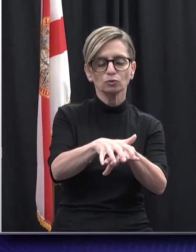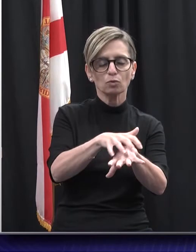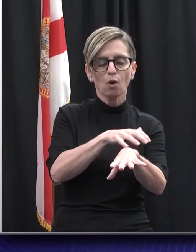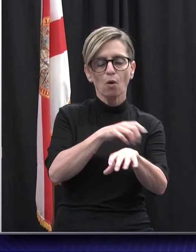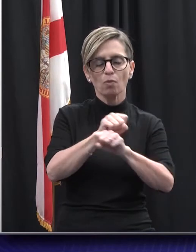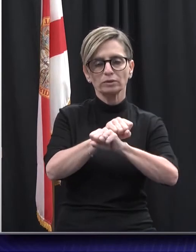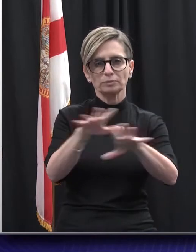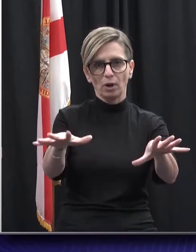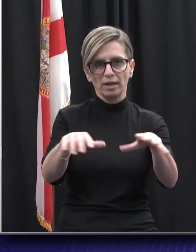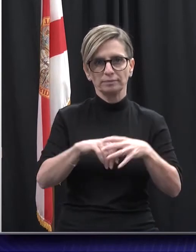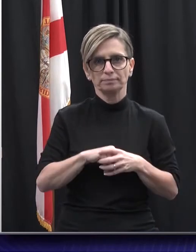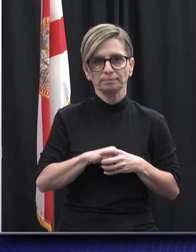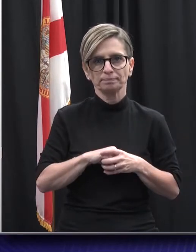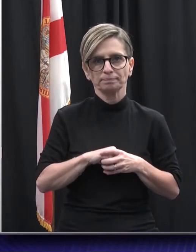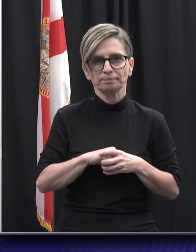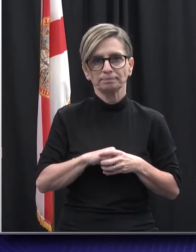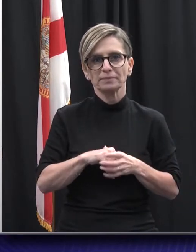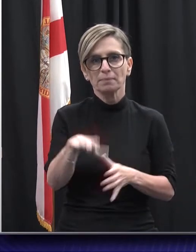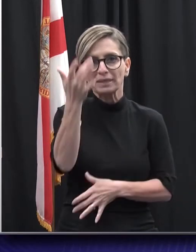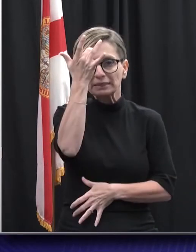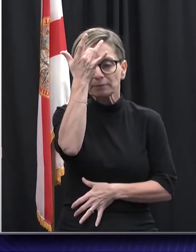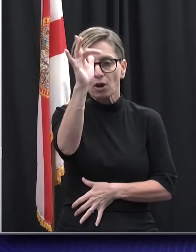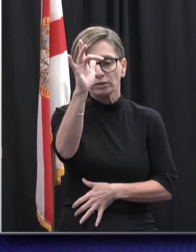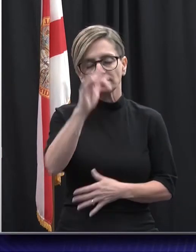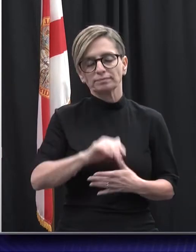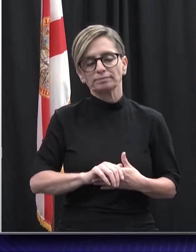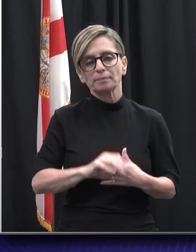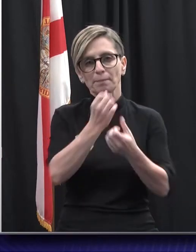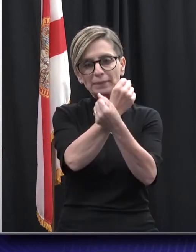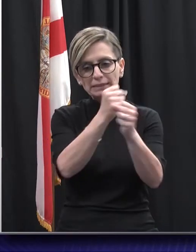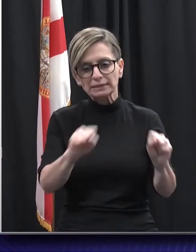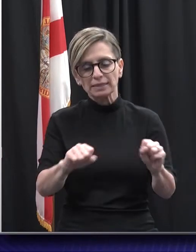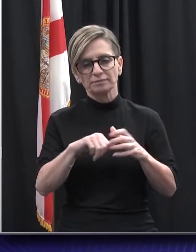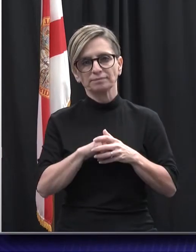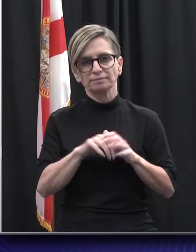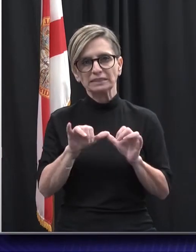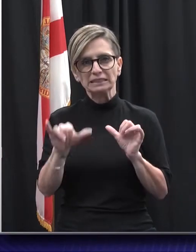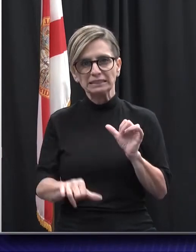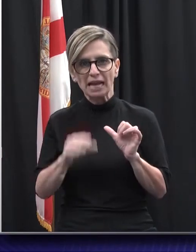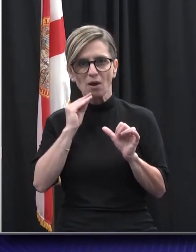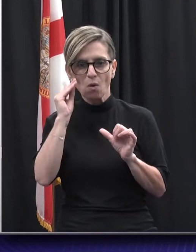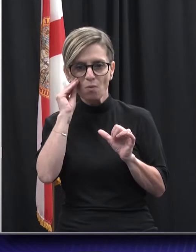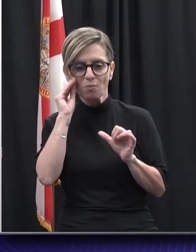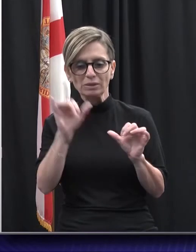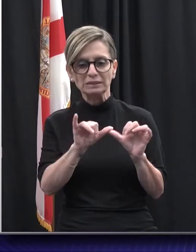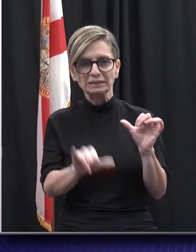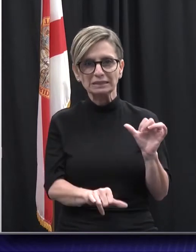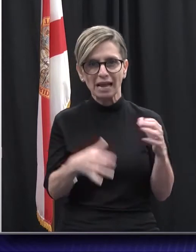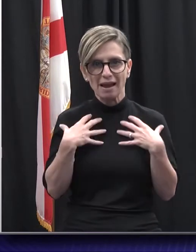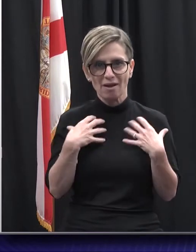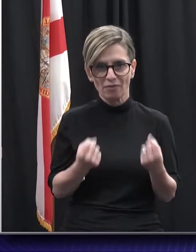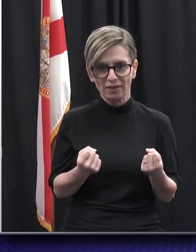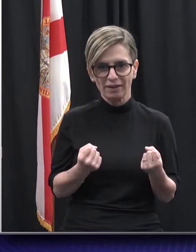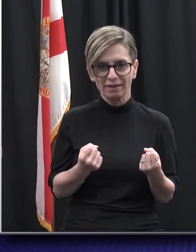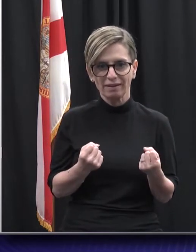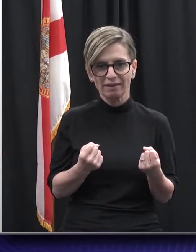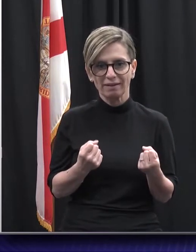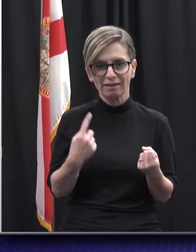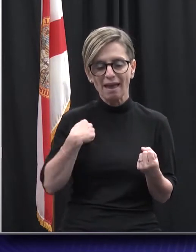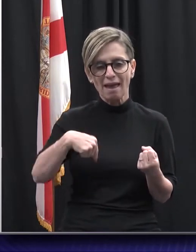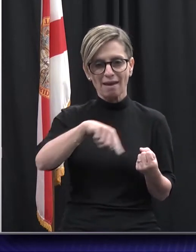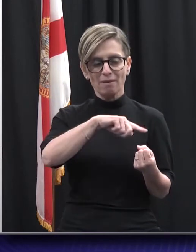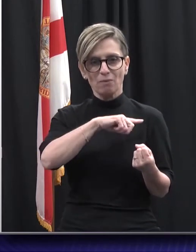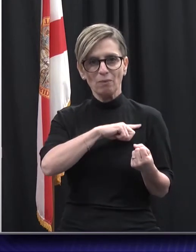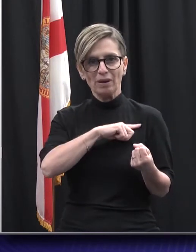virus. Be smart, be safe, stay home, stay healthy, and we will be Fort Pierce